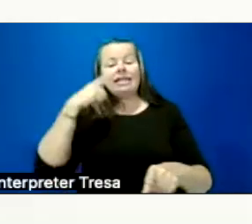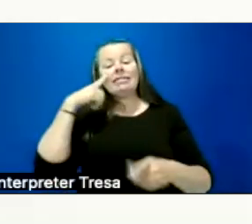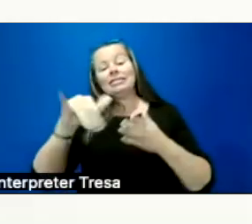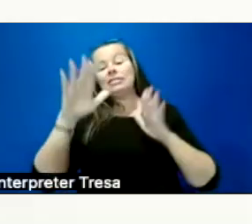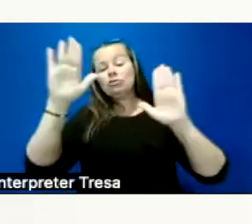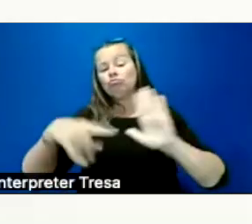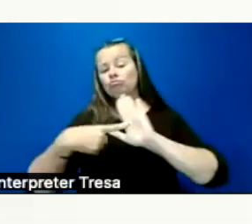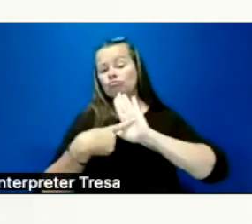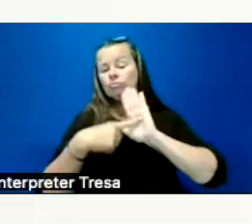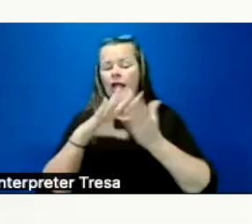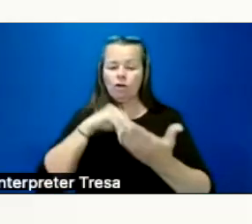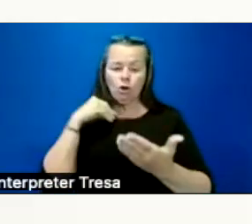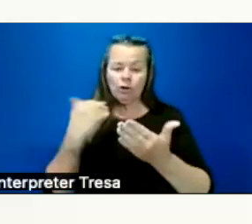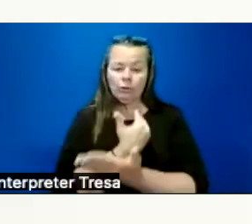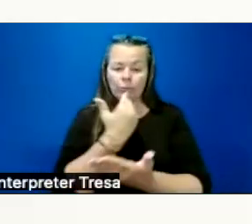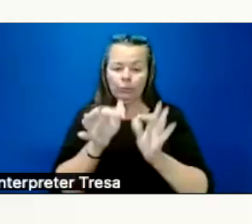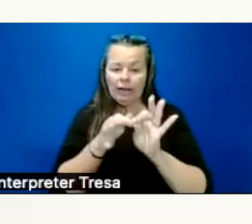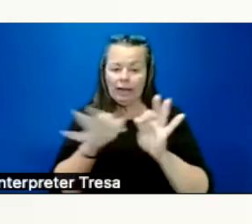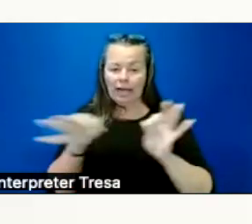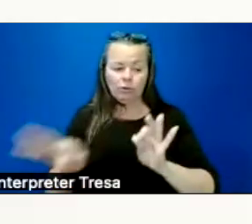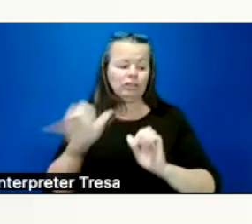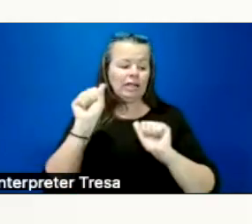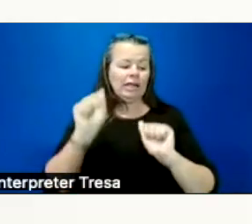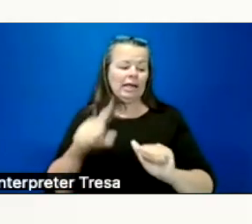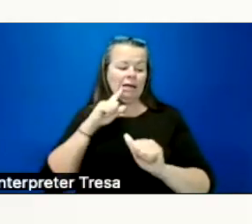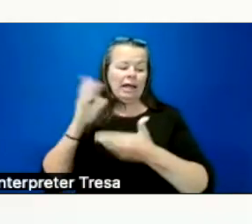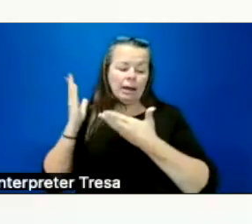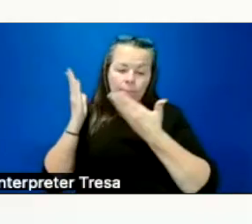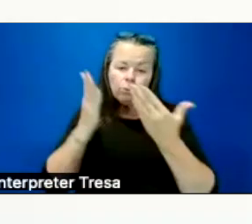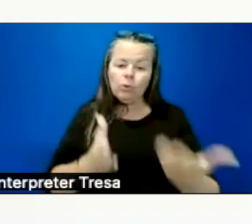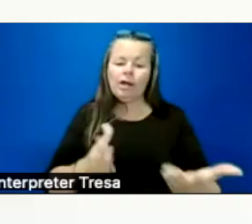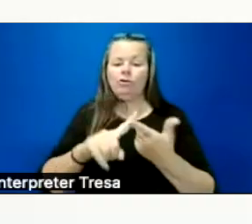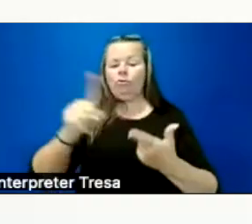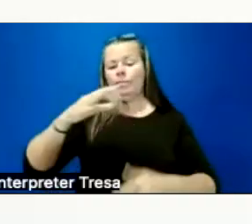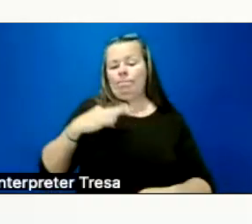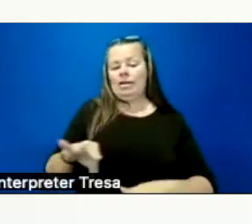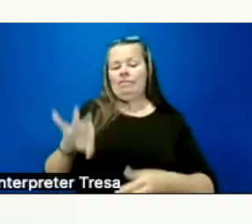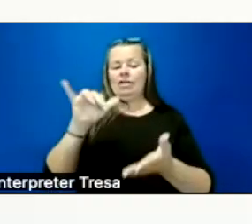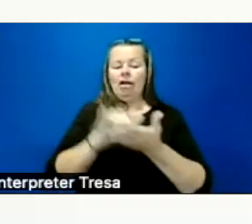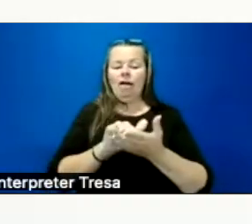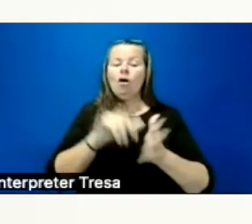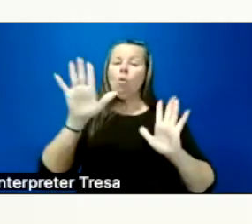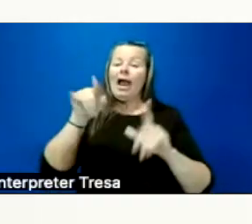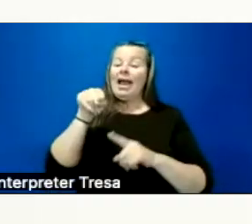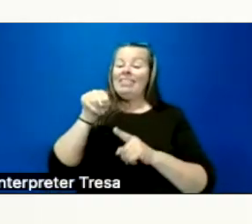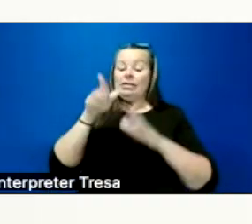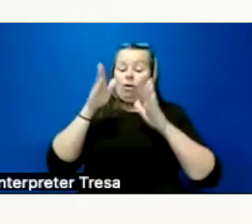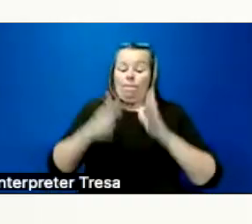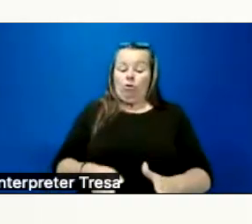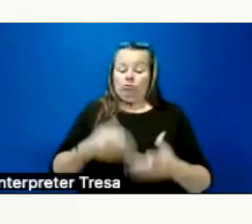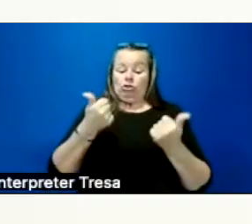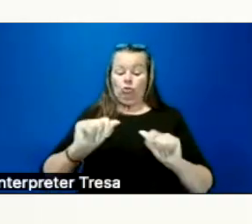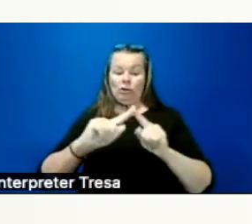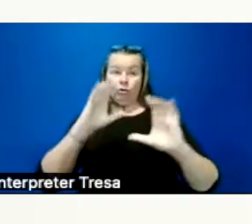can also bring you this benefit of understanding, okay, this is what the person tried to communicate, maybe in an email. It was not rough, it's